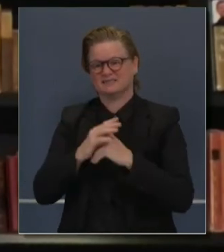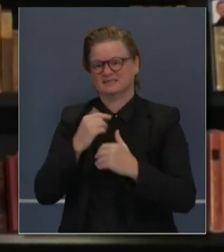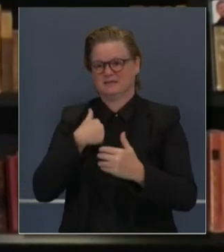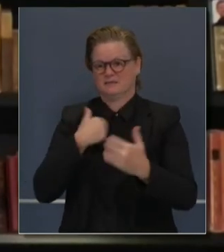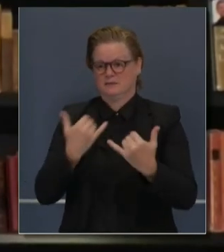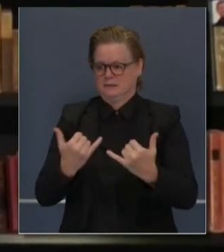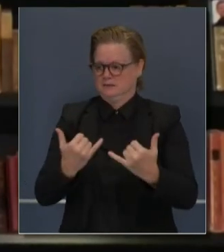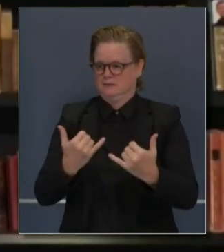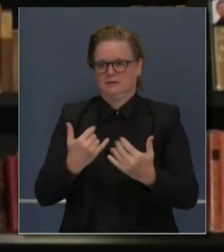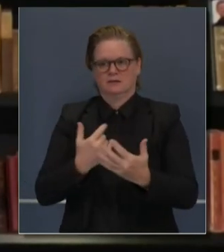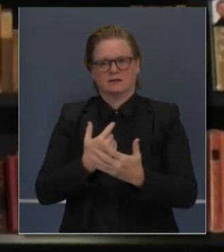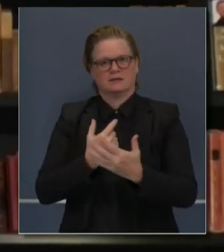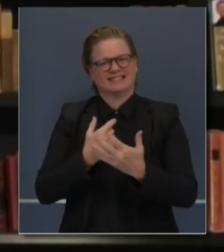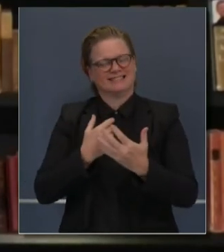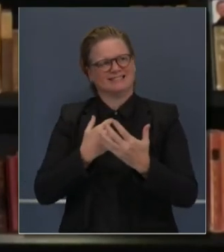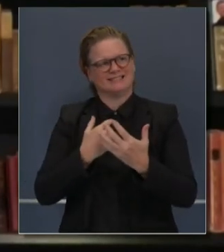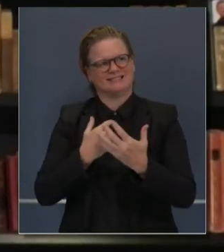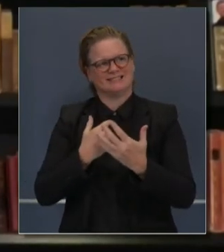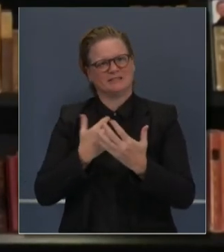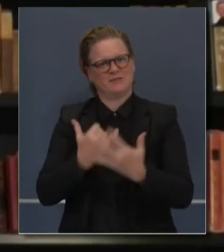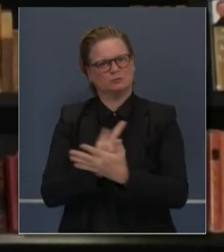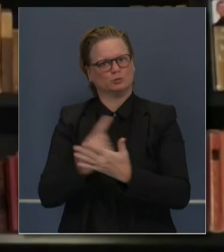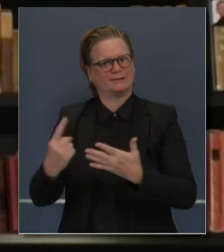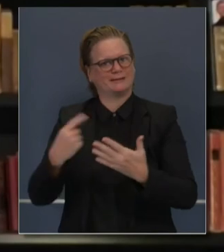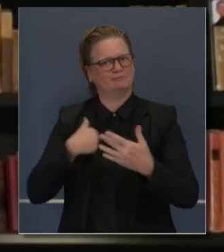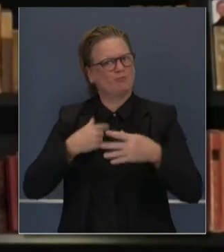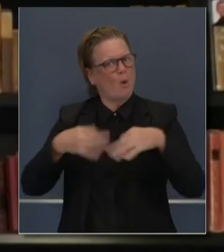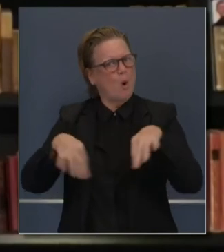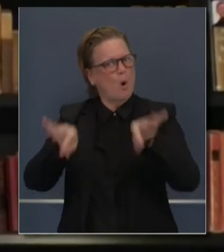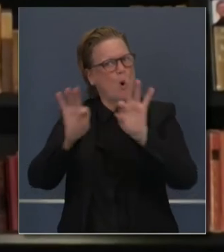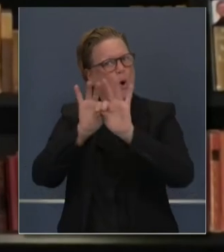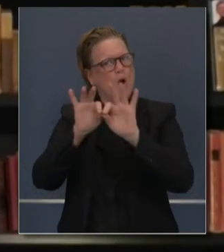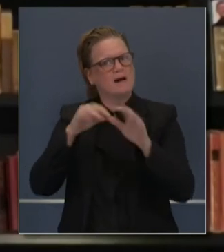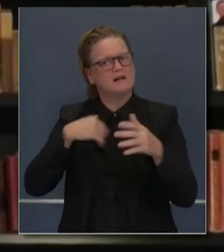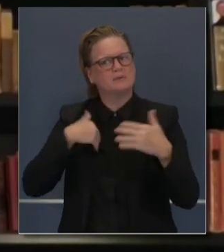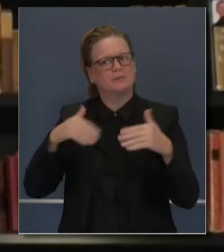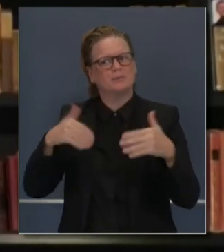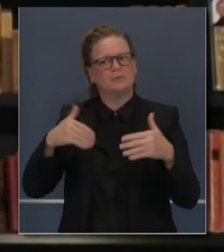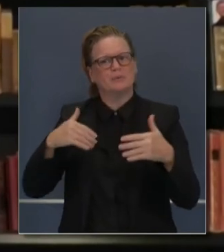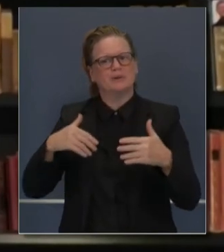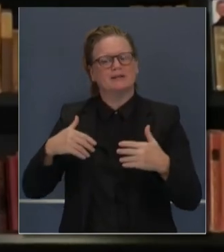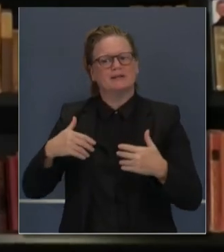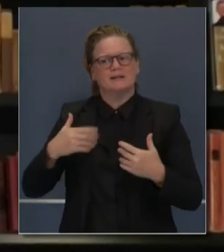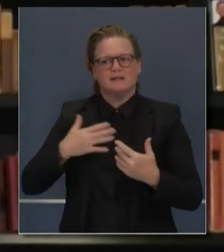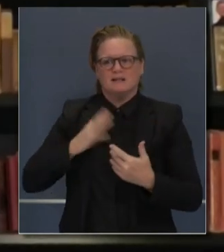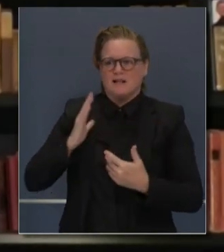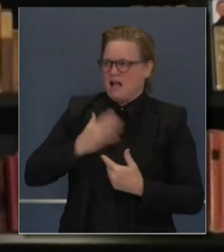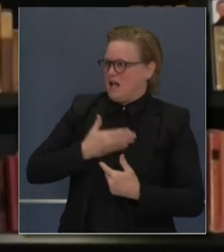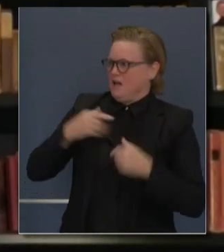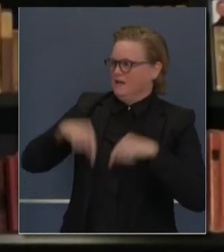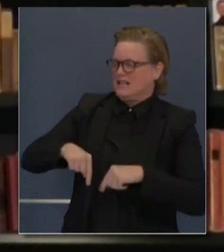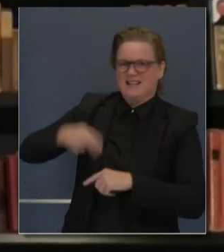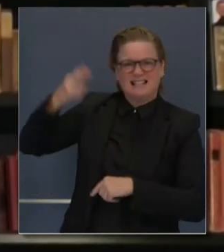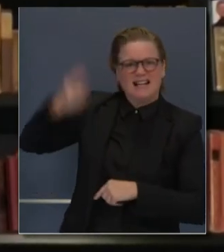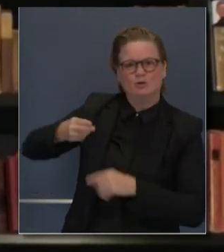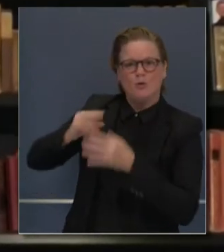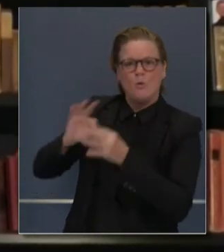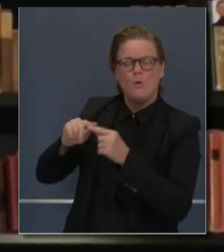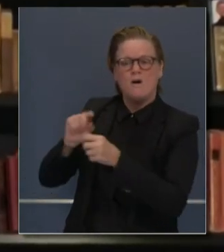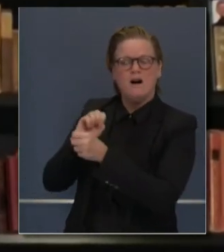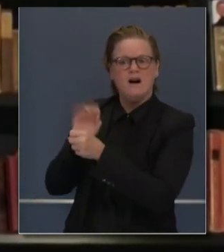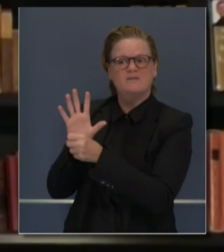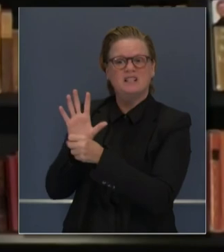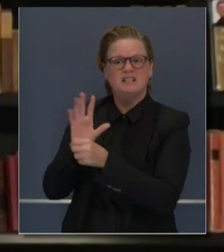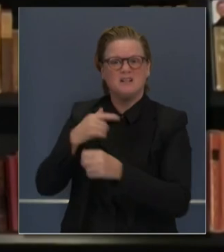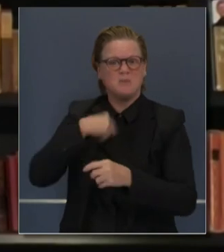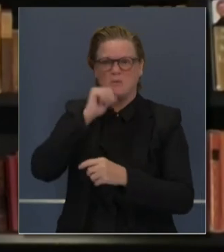is an incredibly important week in the history of this pandemic for this nation, not just this state. And I can